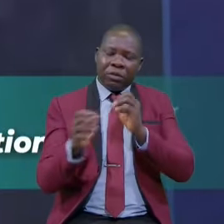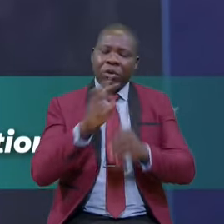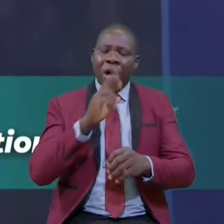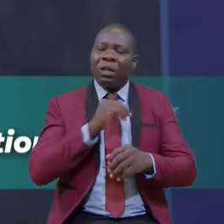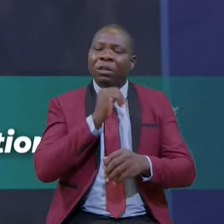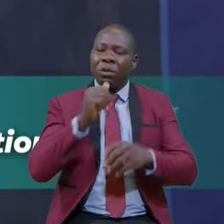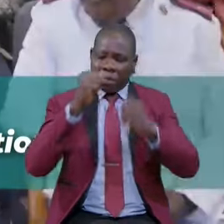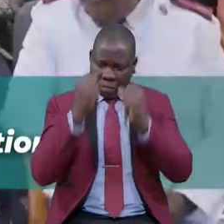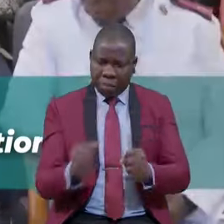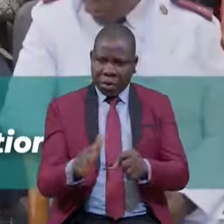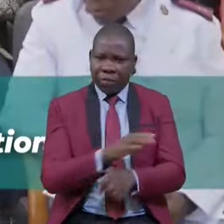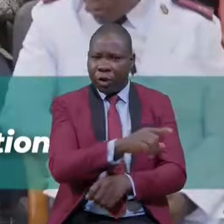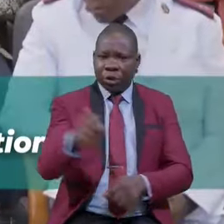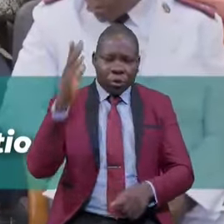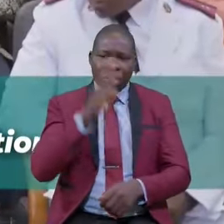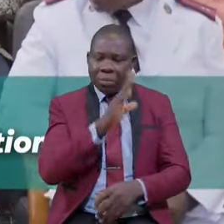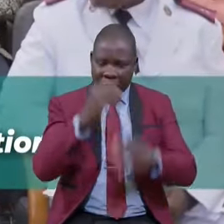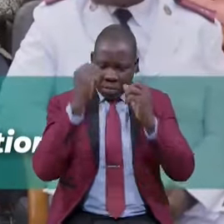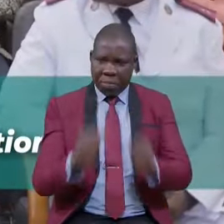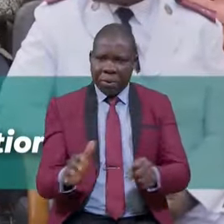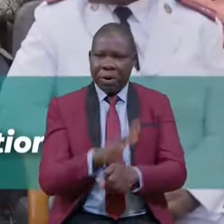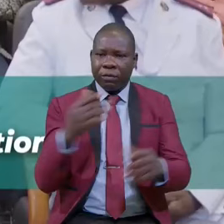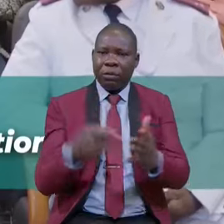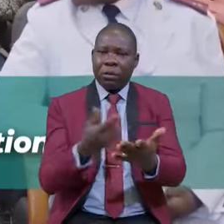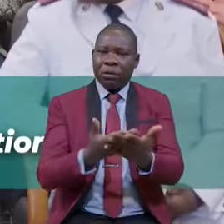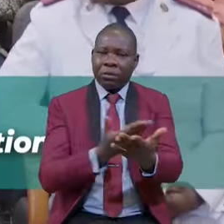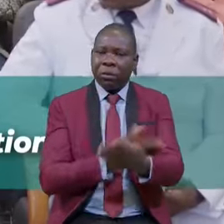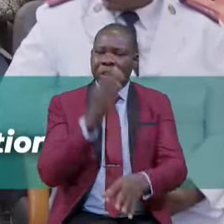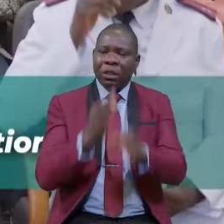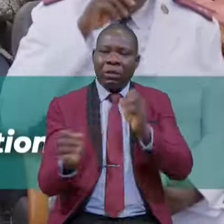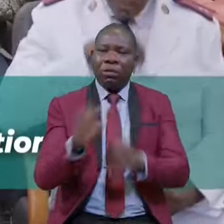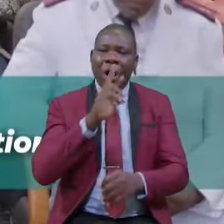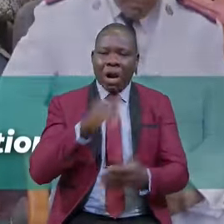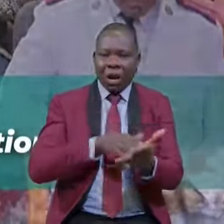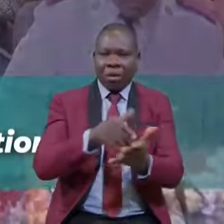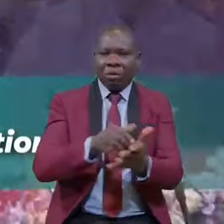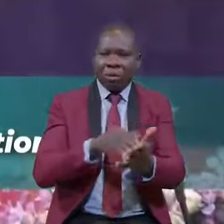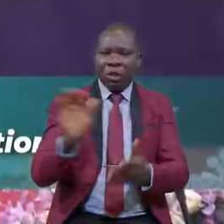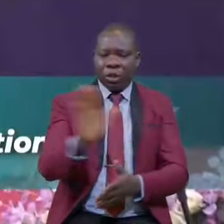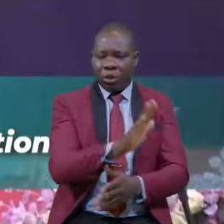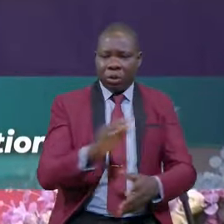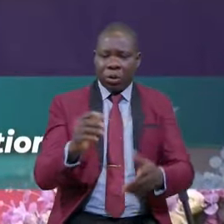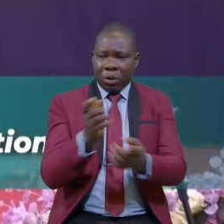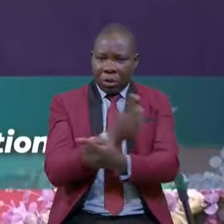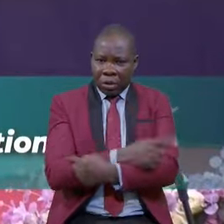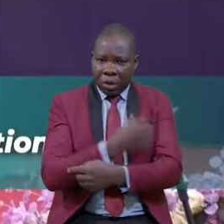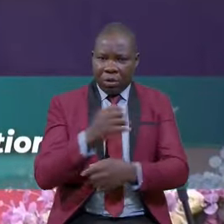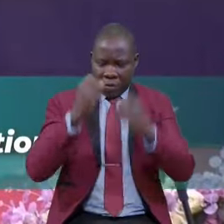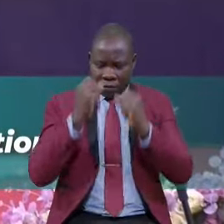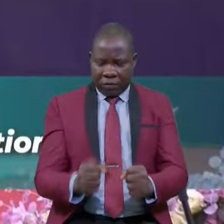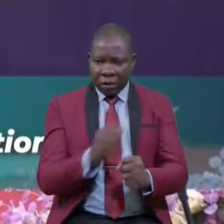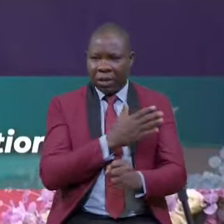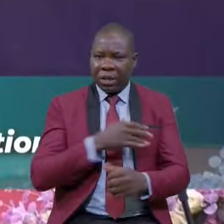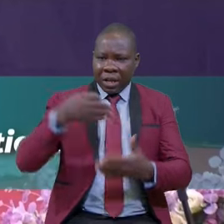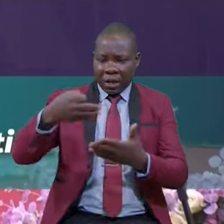has come. If you were weary, your day of strength and refreshing has come. And if you